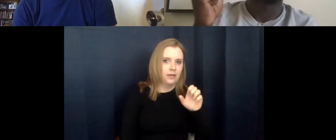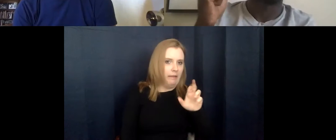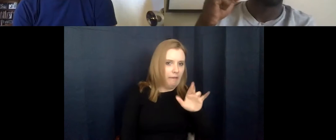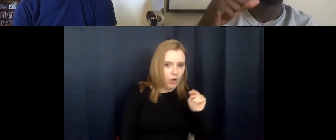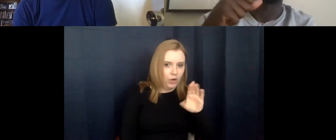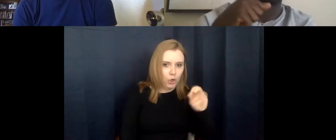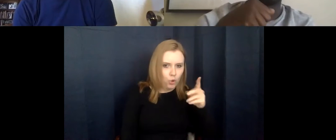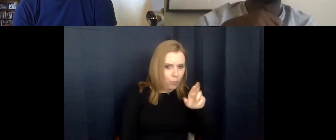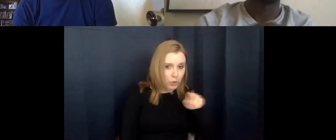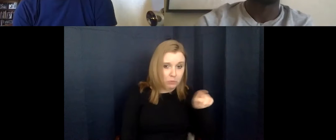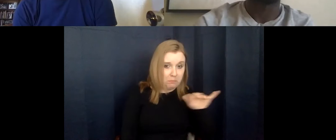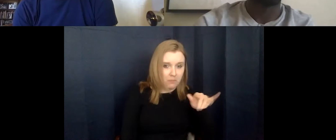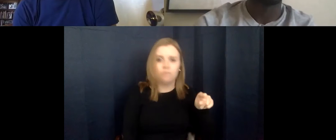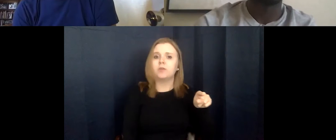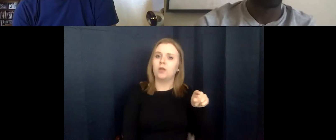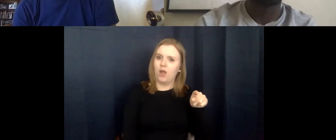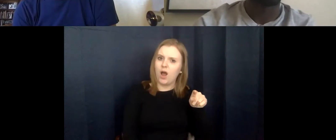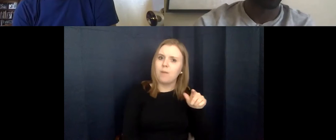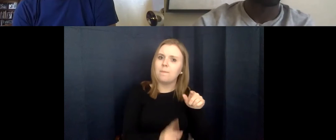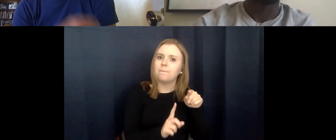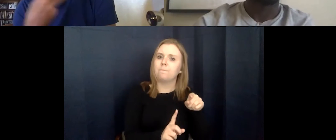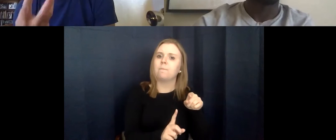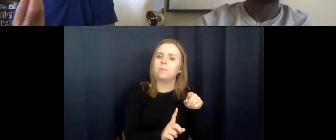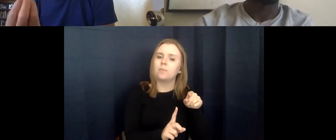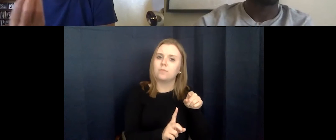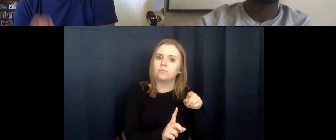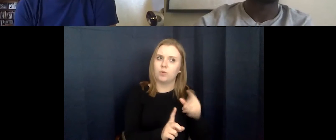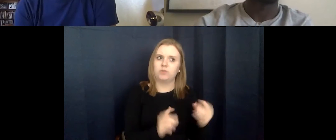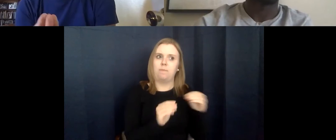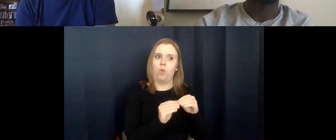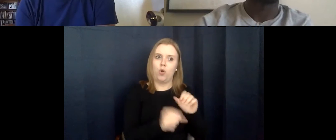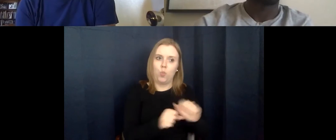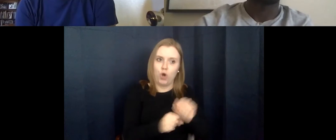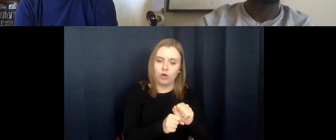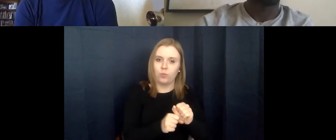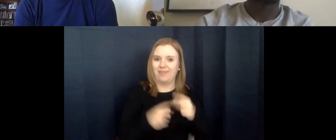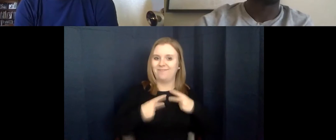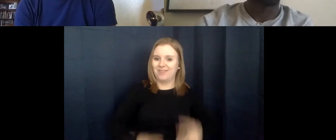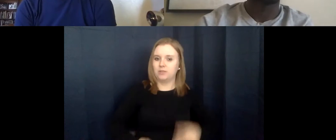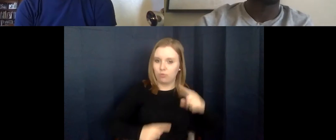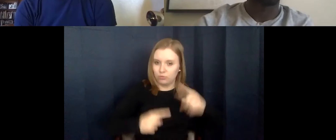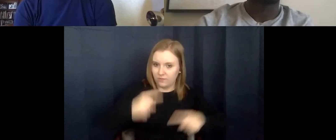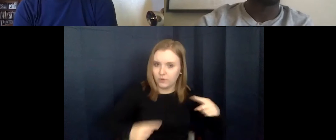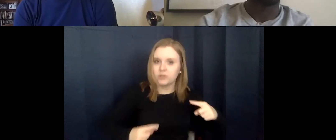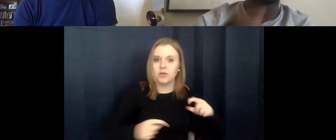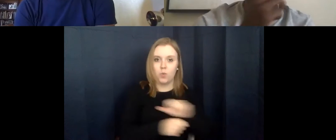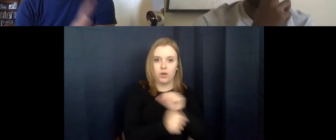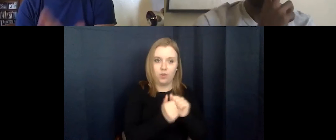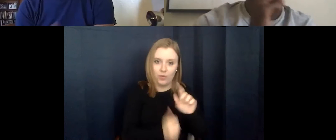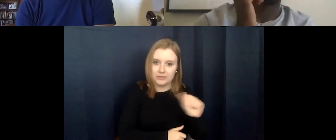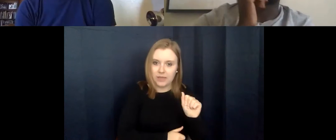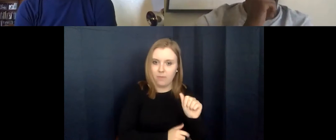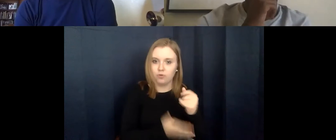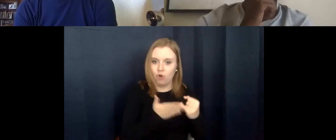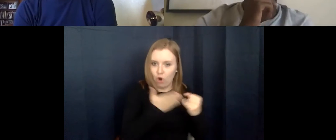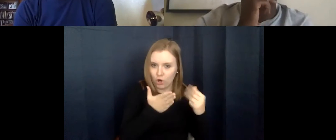working more with physical diversity and self-identified disabled artists, but in a different way. Like when I